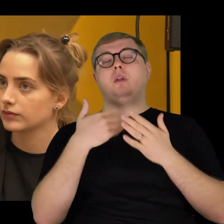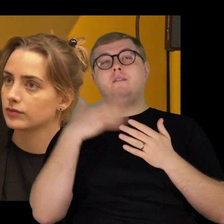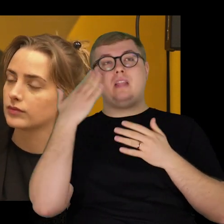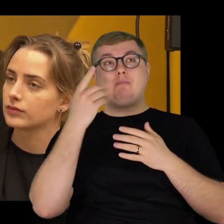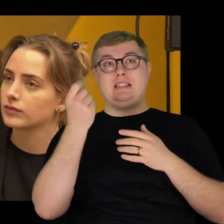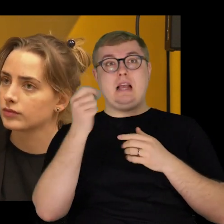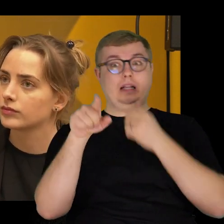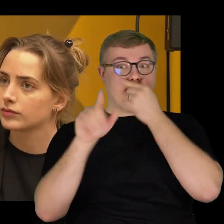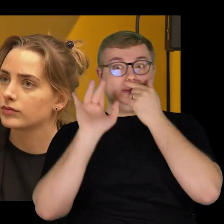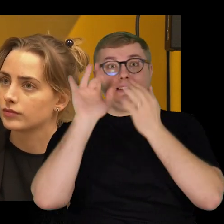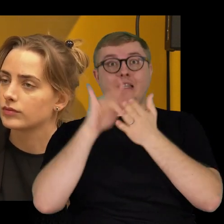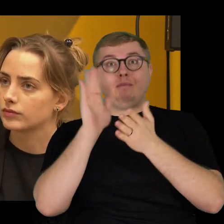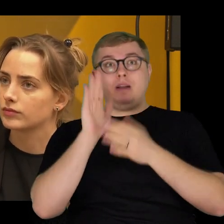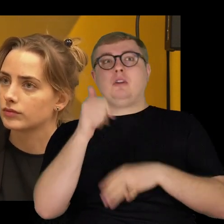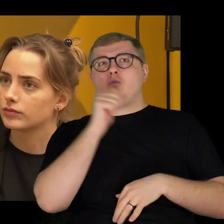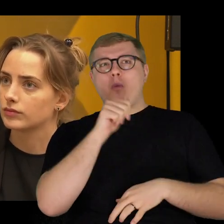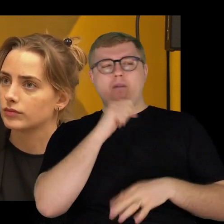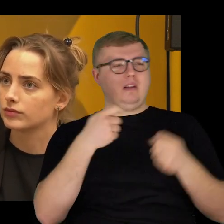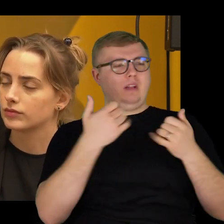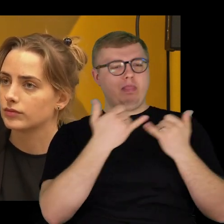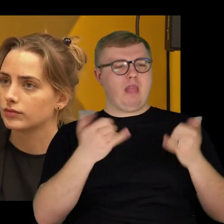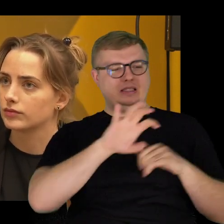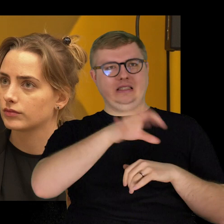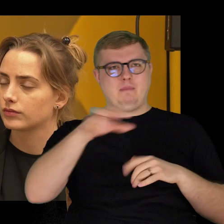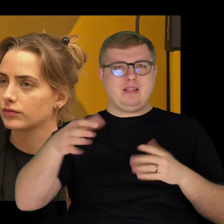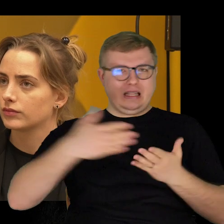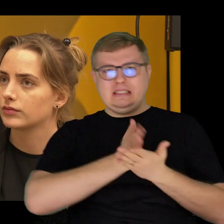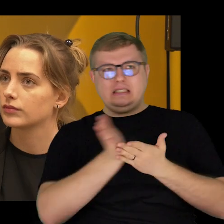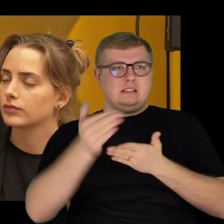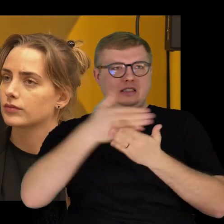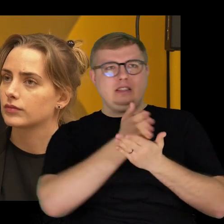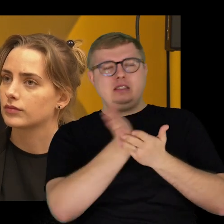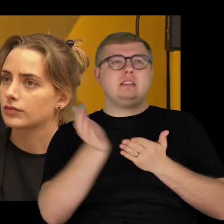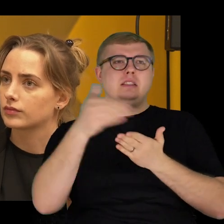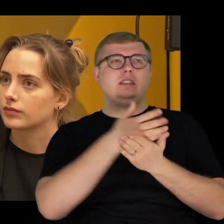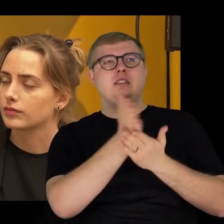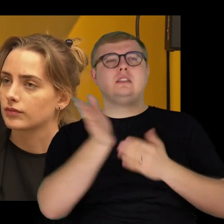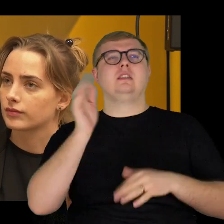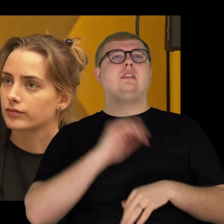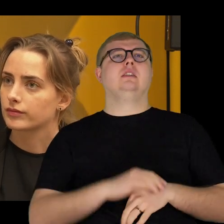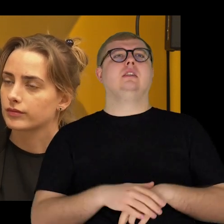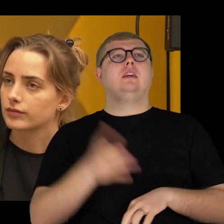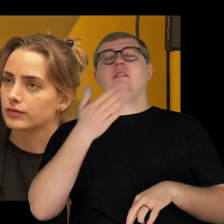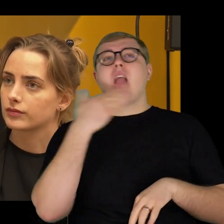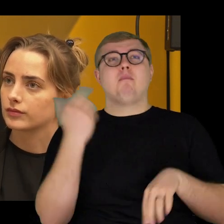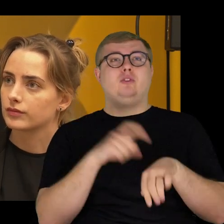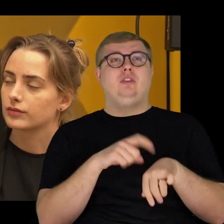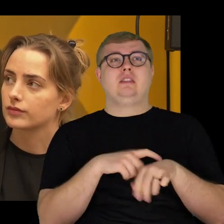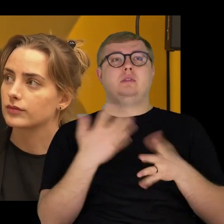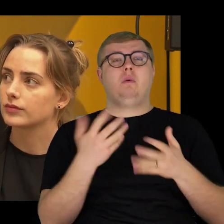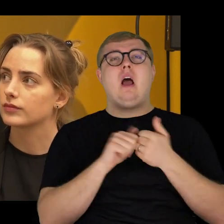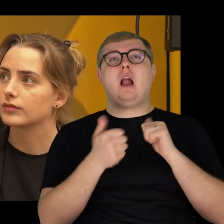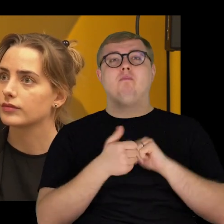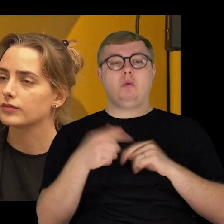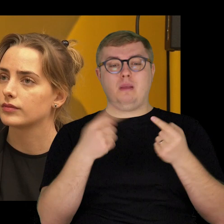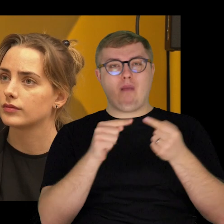where you try and collaborate across disciplines, and somehow you haven't got the time, or the things aren't